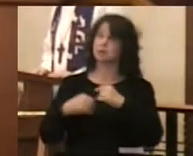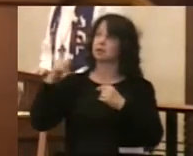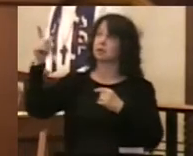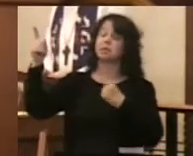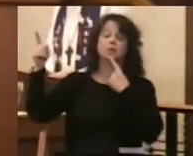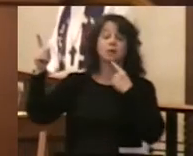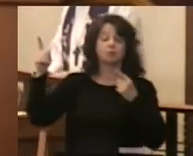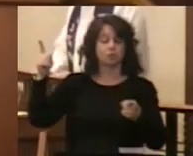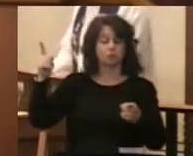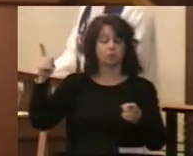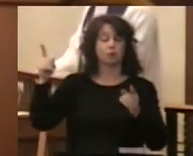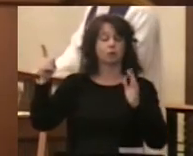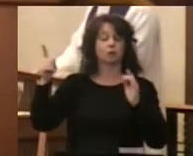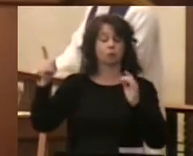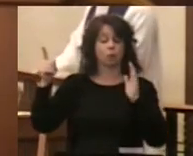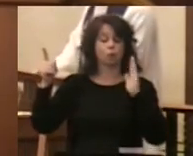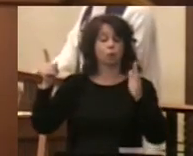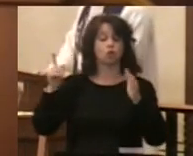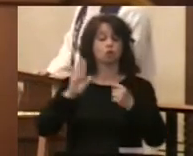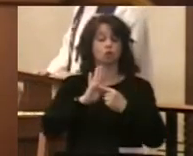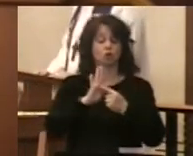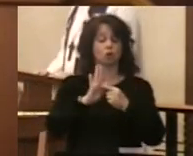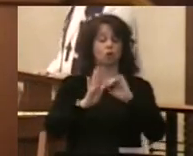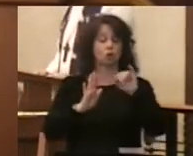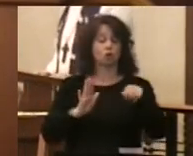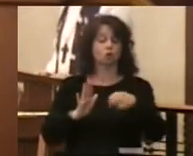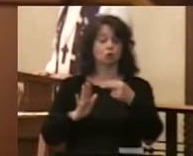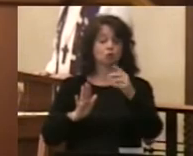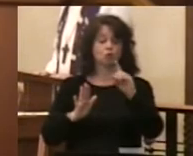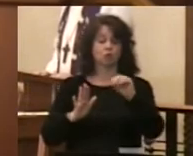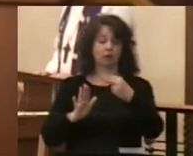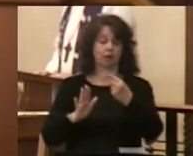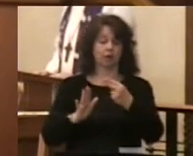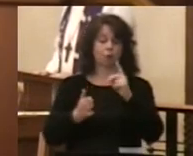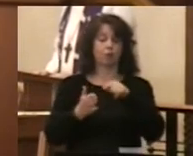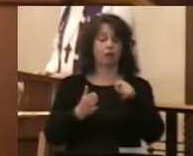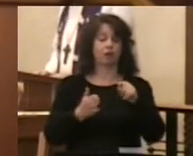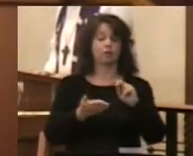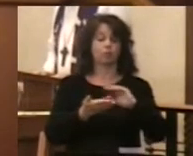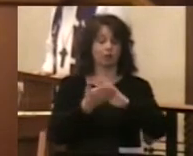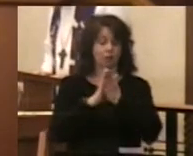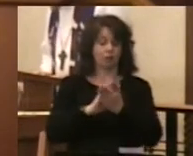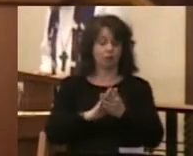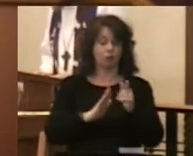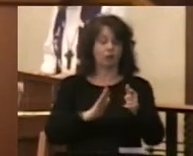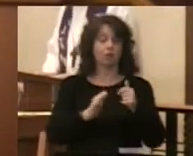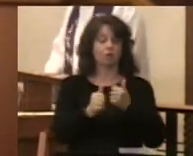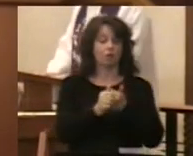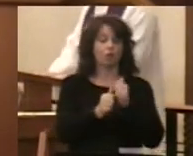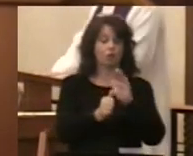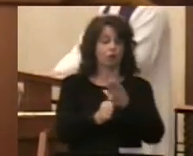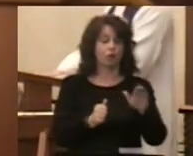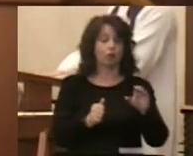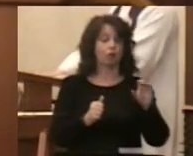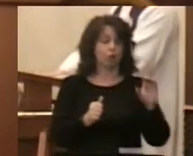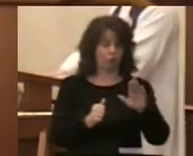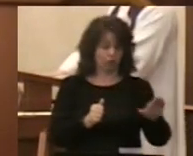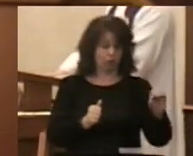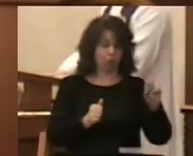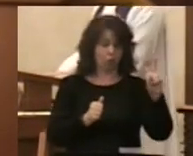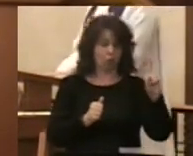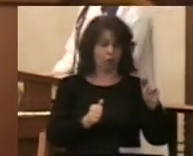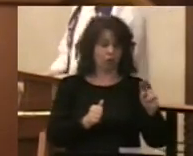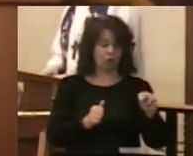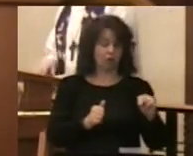Jeremiah that this will show Judah what they had become when they followed their own heart and other gods.